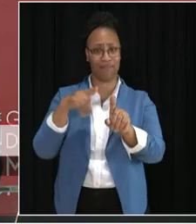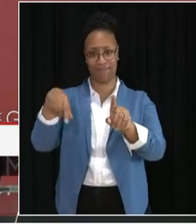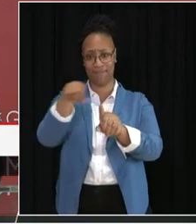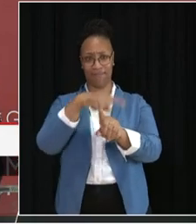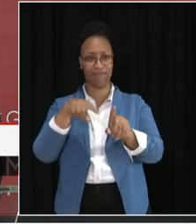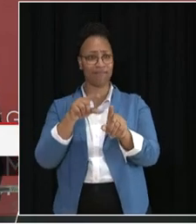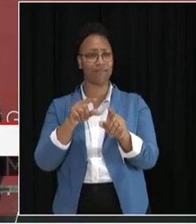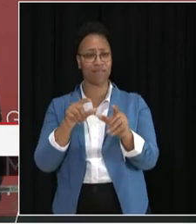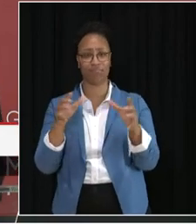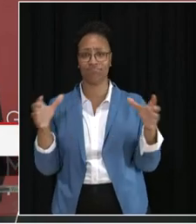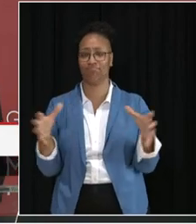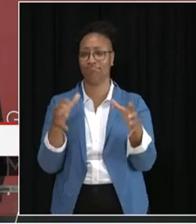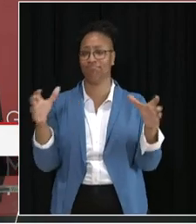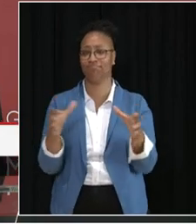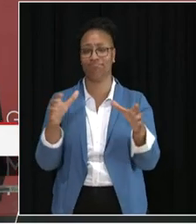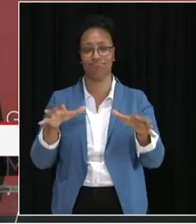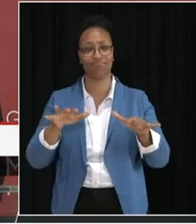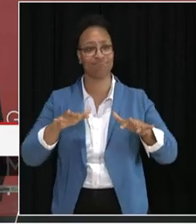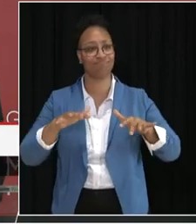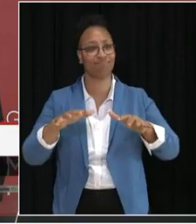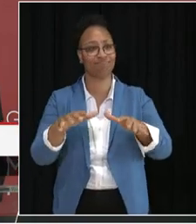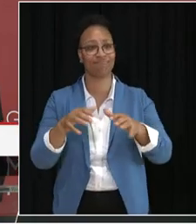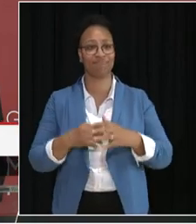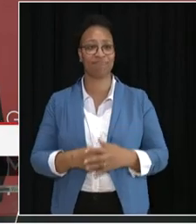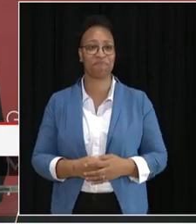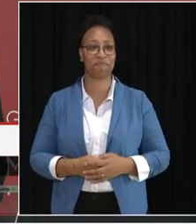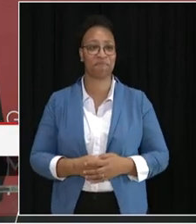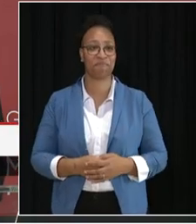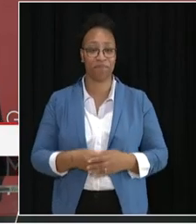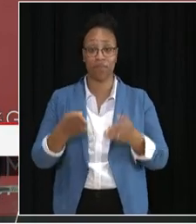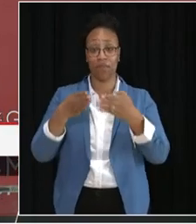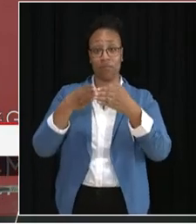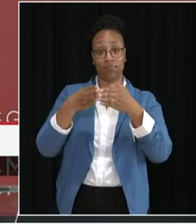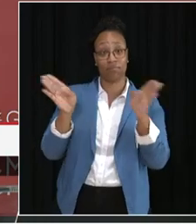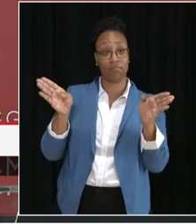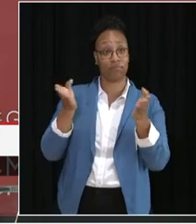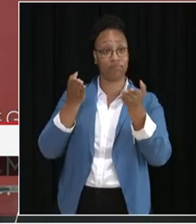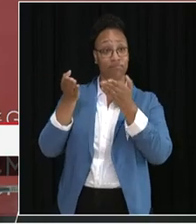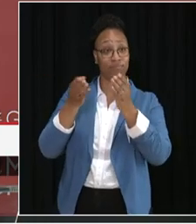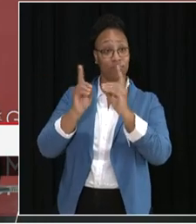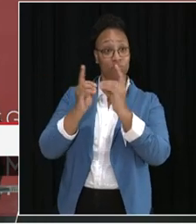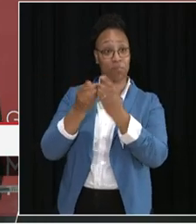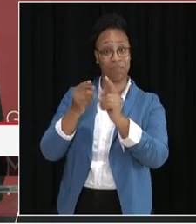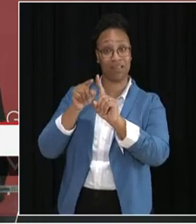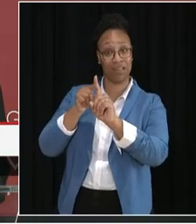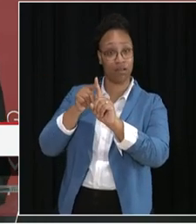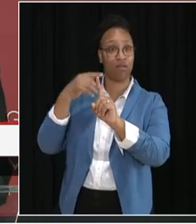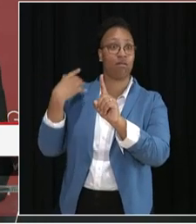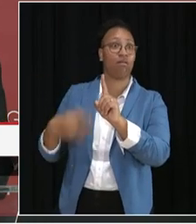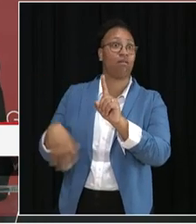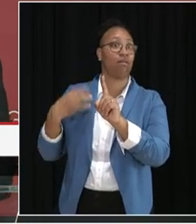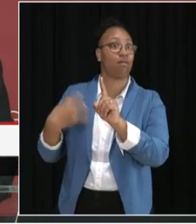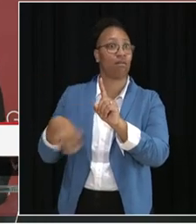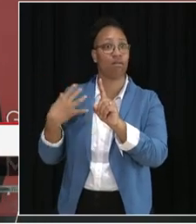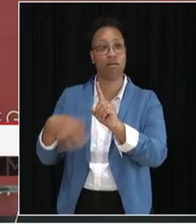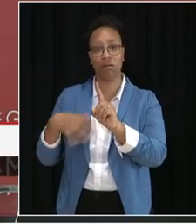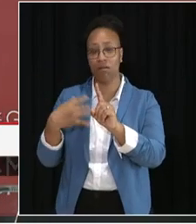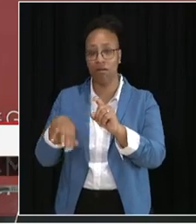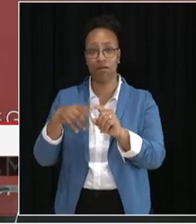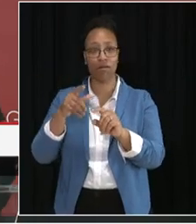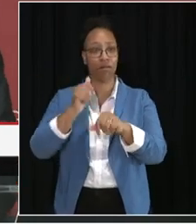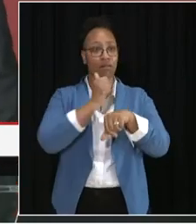has renovated more than 90 DC public schools, and I'm proud to include Bard as one of them today.